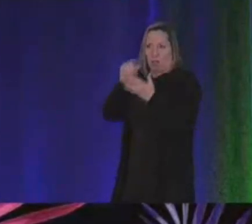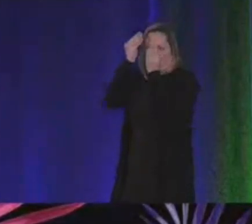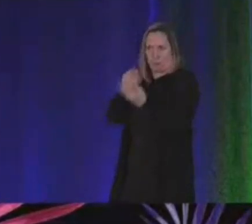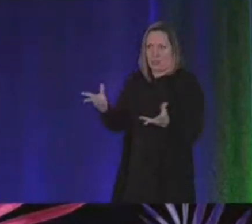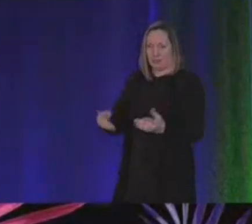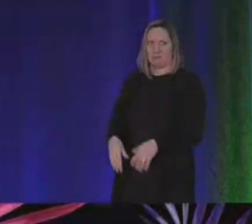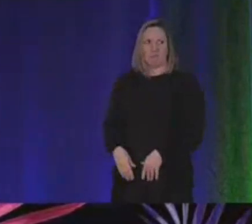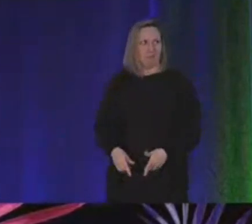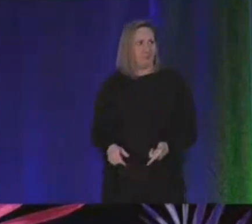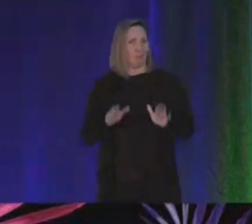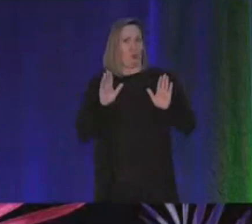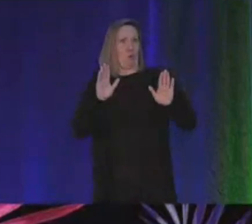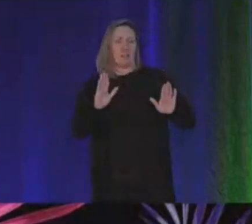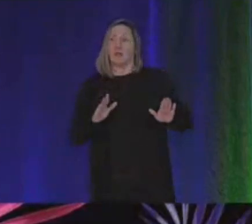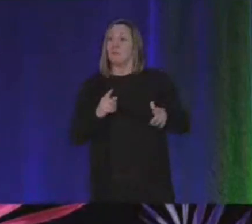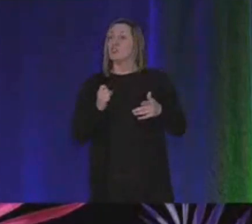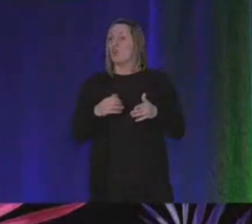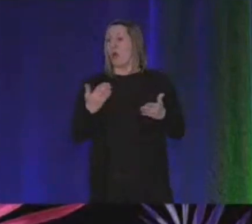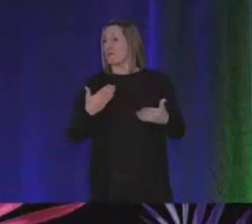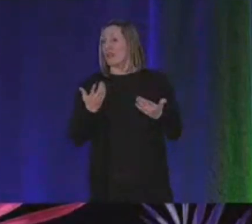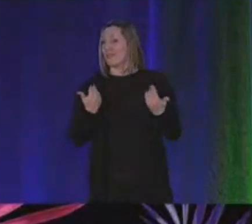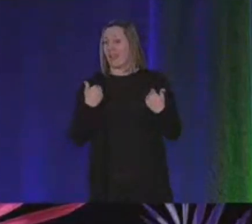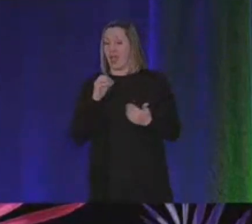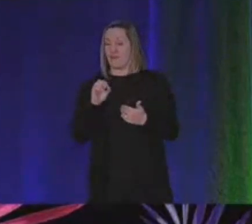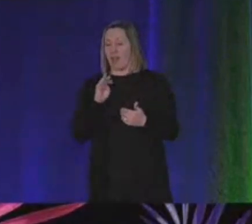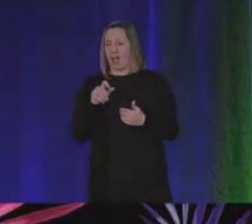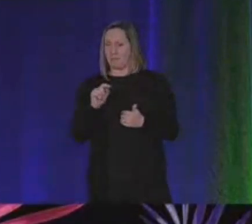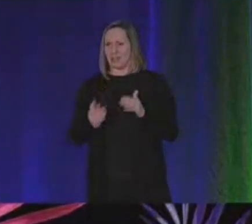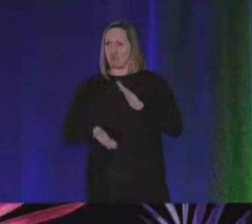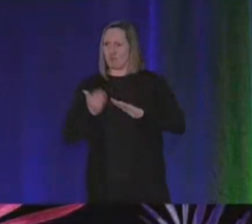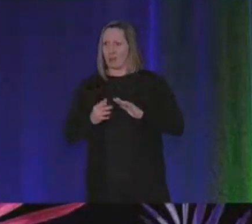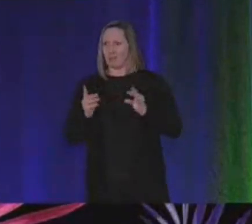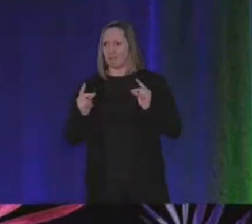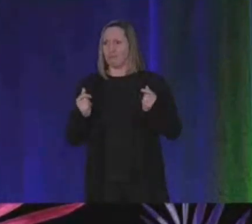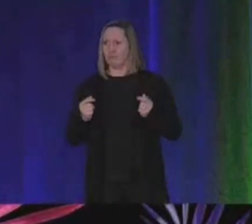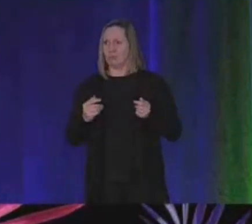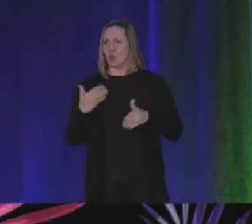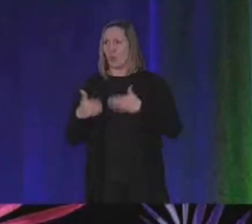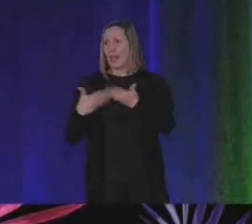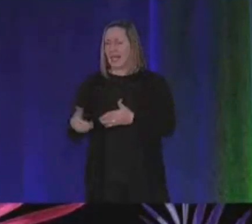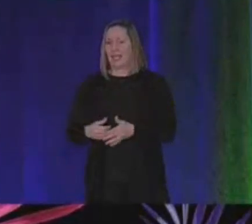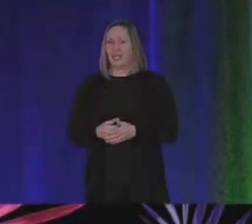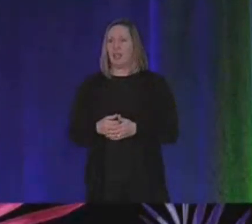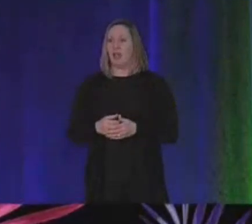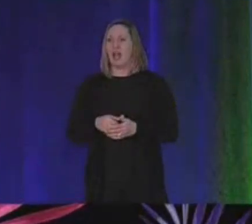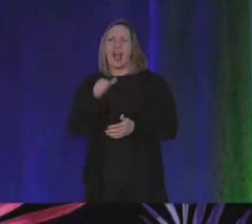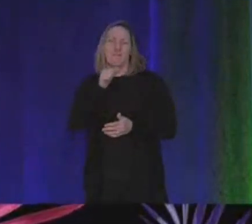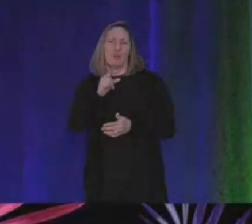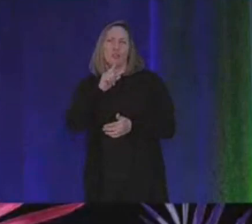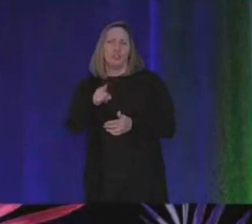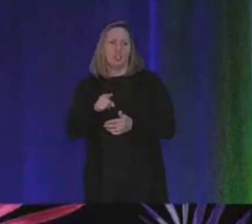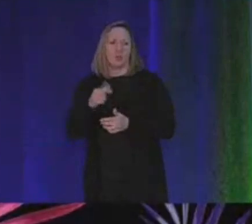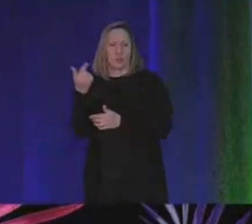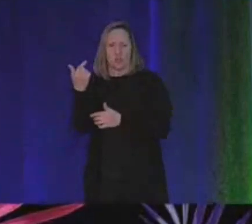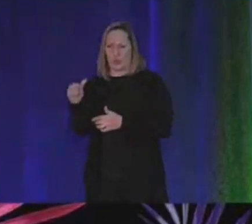Awesome. So I'm glad they got Omlet running up so quickly. I'm not really sure what these green and yellow colors mean.